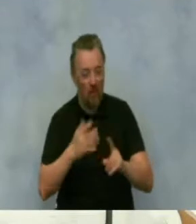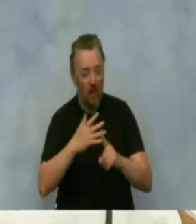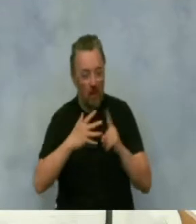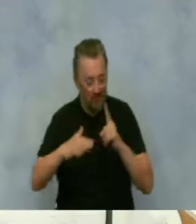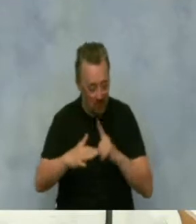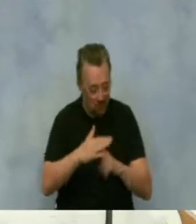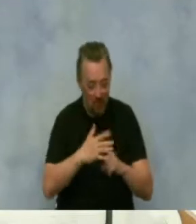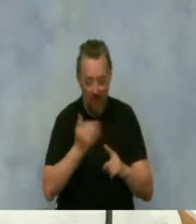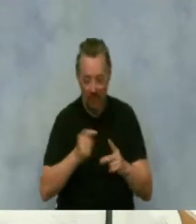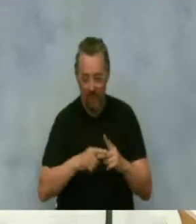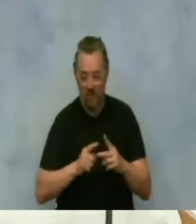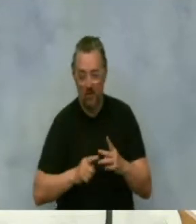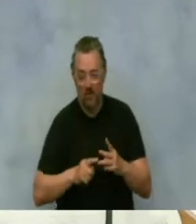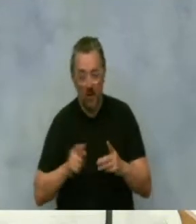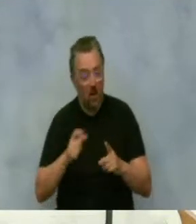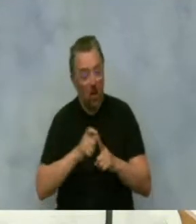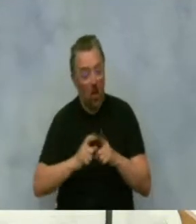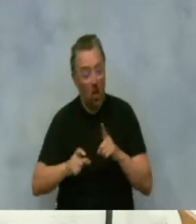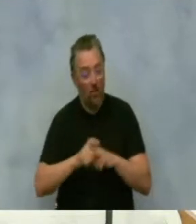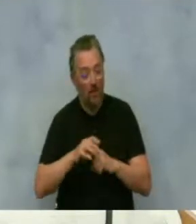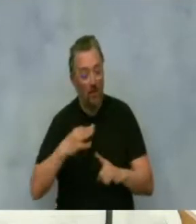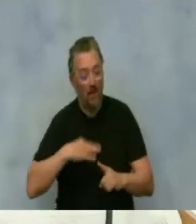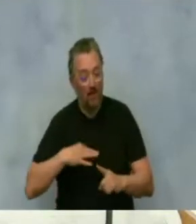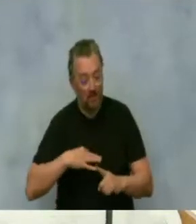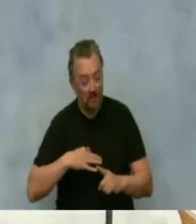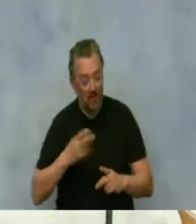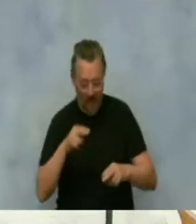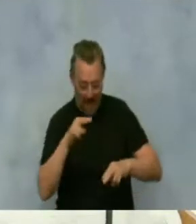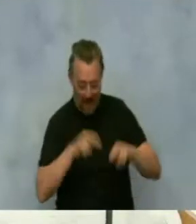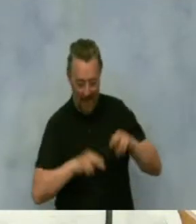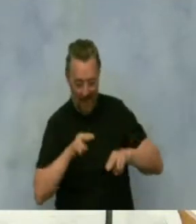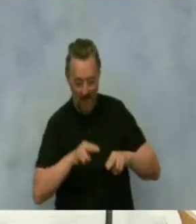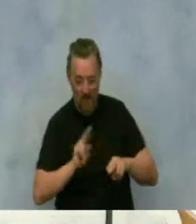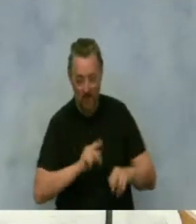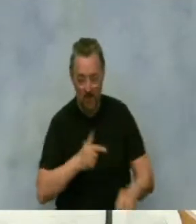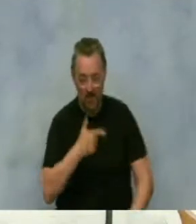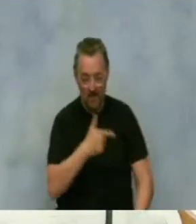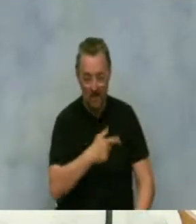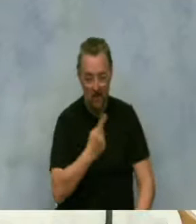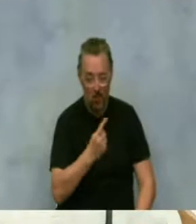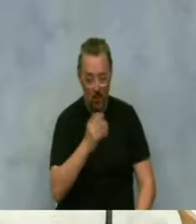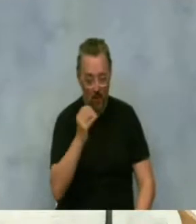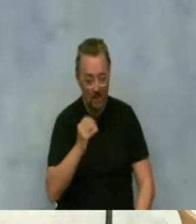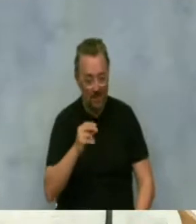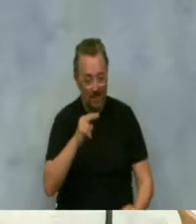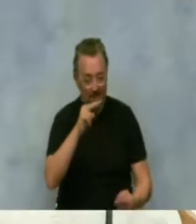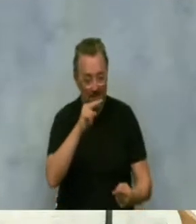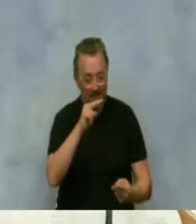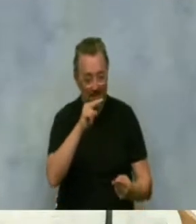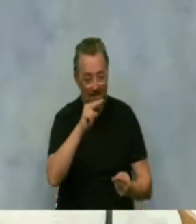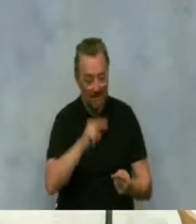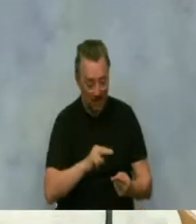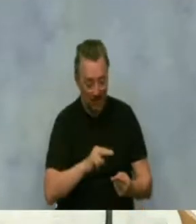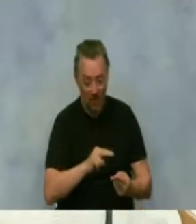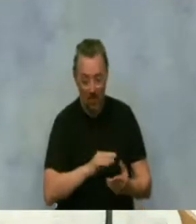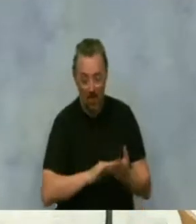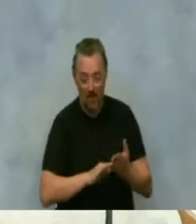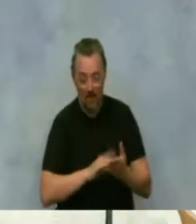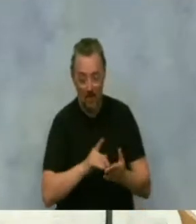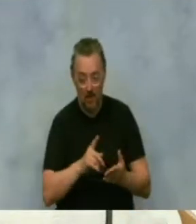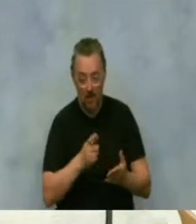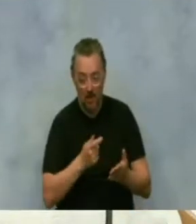recreation. The community benefit was assessed at 71% discount, which would suggest a rental